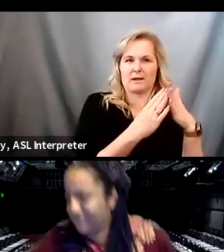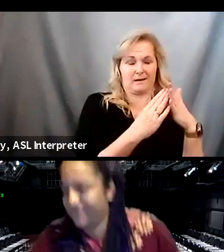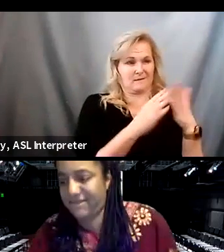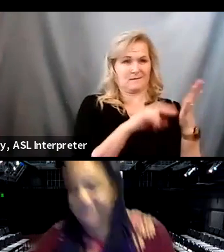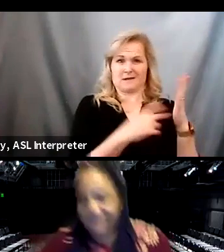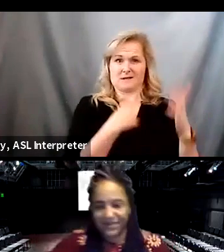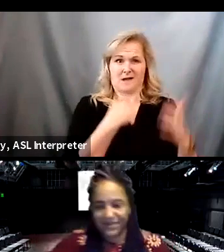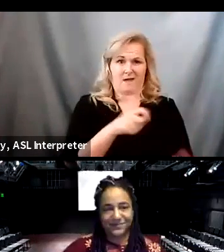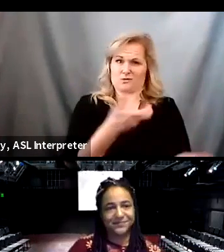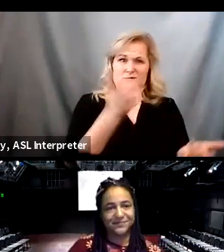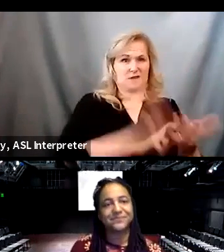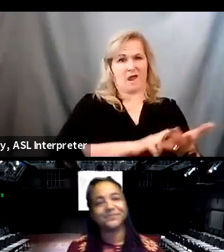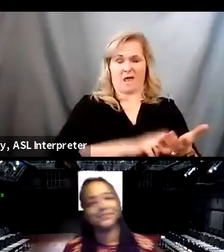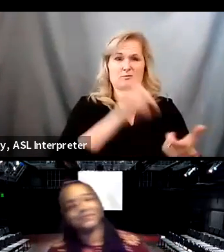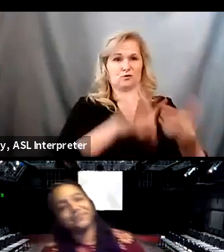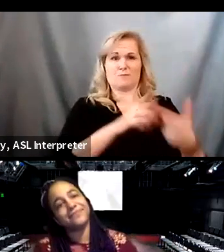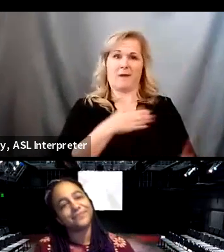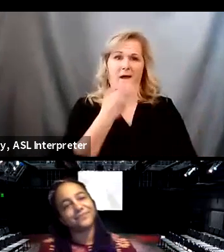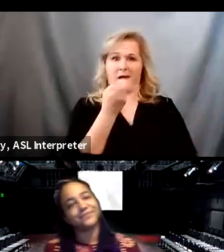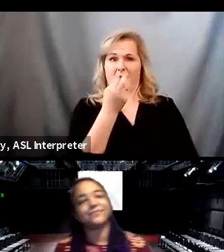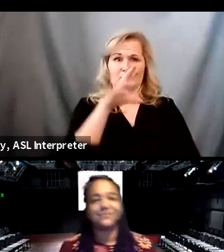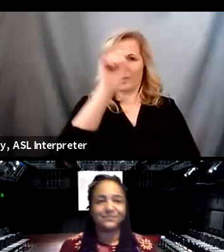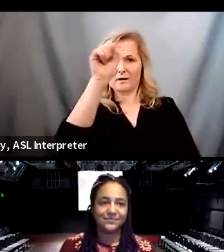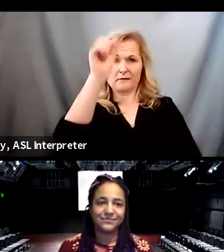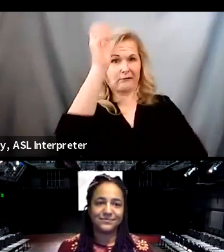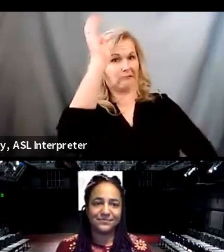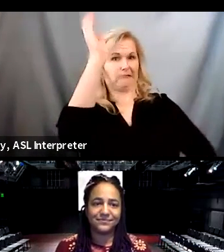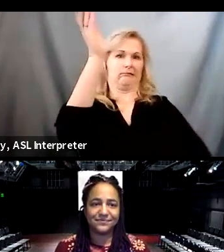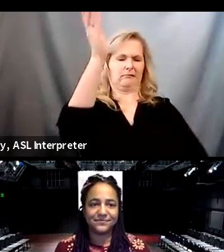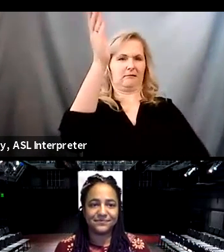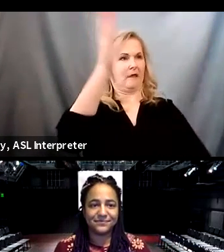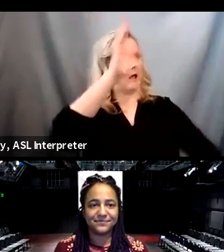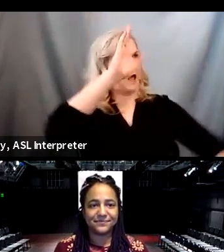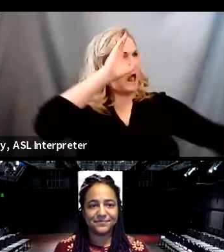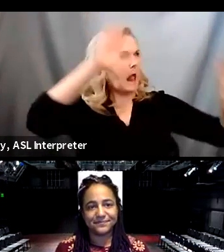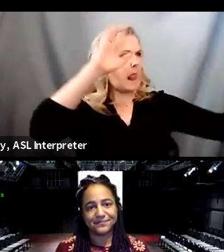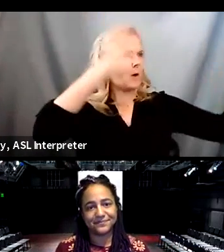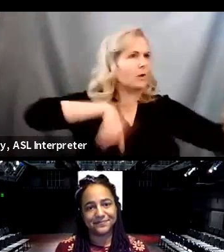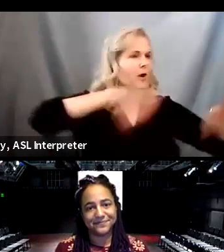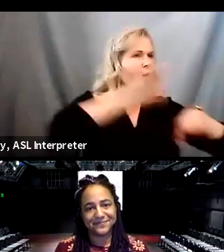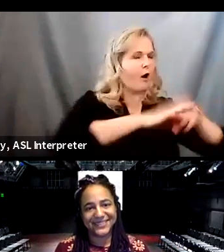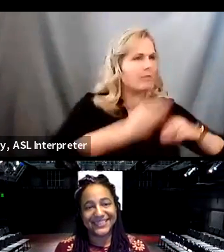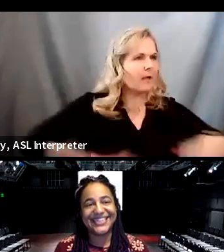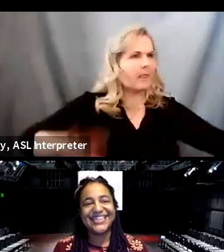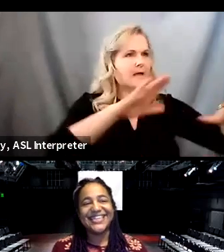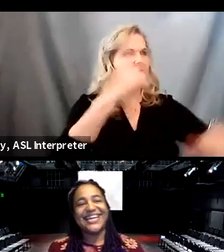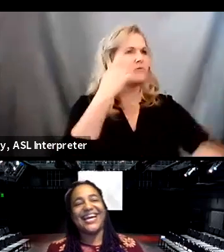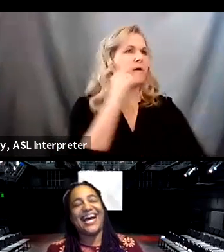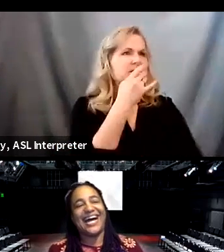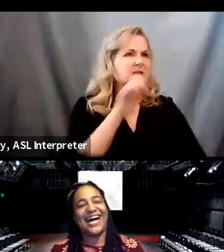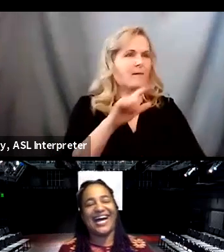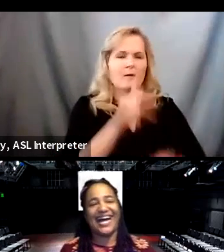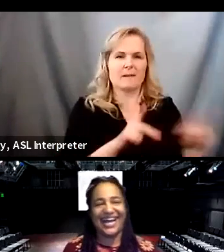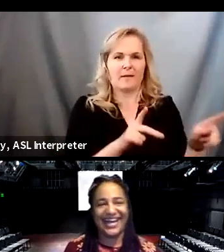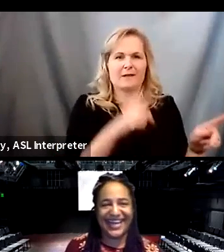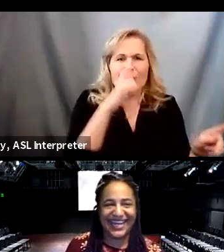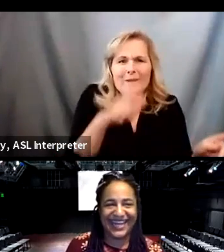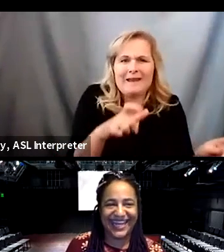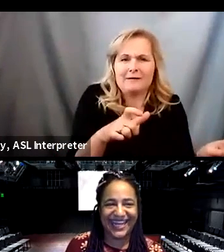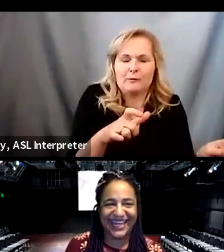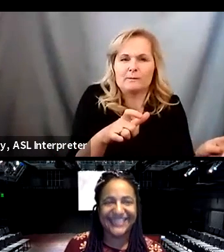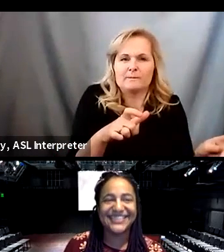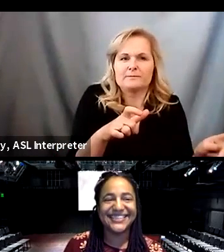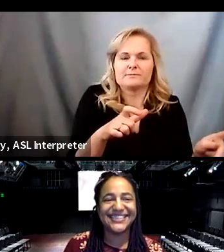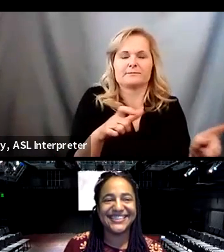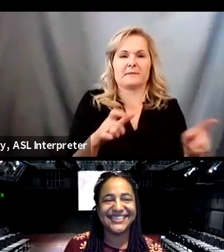to stand up to my elders in the Muskogee Mission and be like, hello, we are on the lands of the Seminole people. Like, no, we know, like